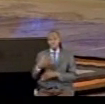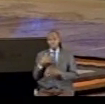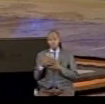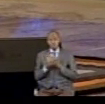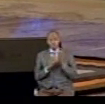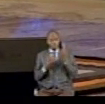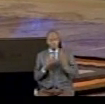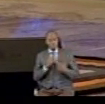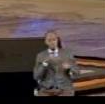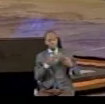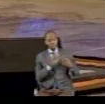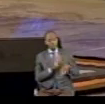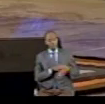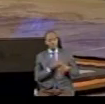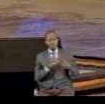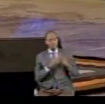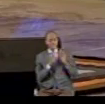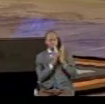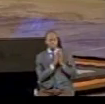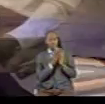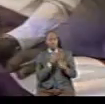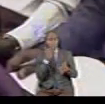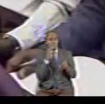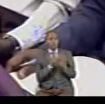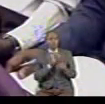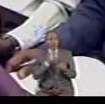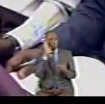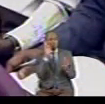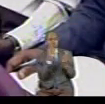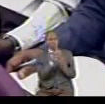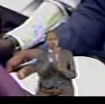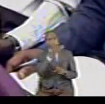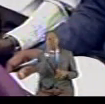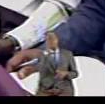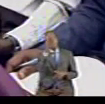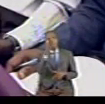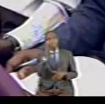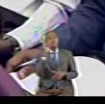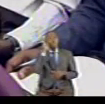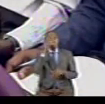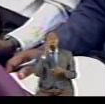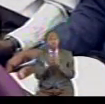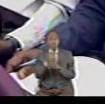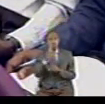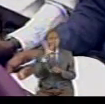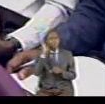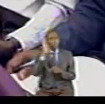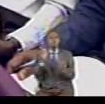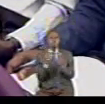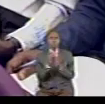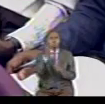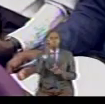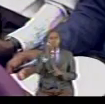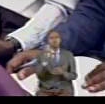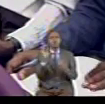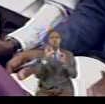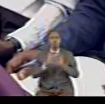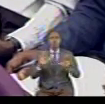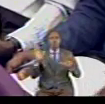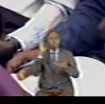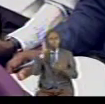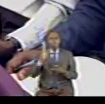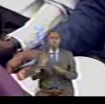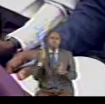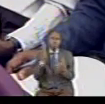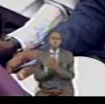side, he must meet you on the other side. Nothing will cut short a journey before you get to the other